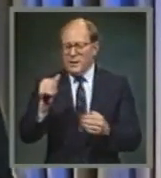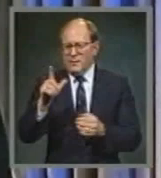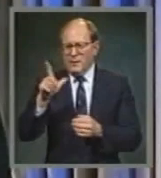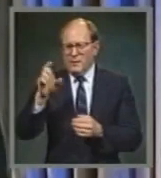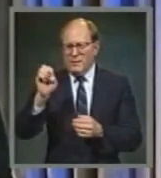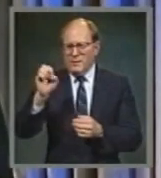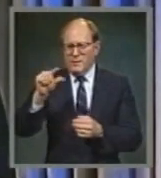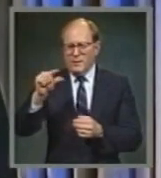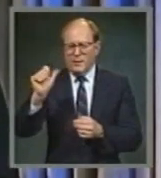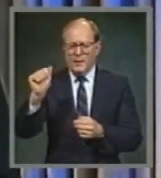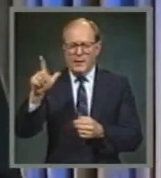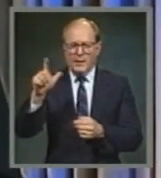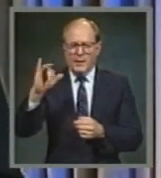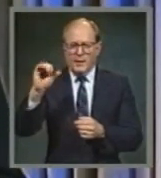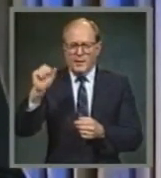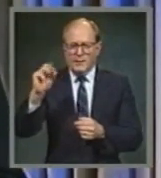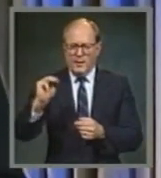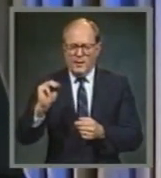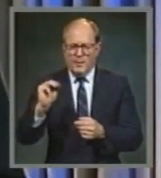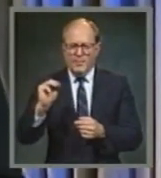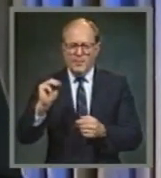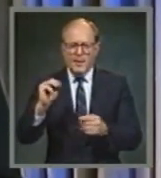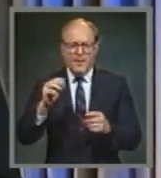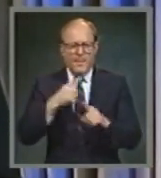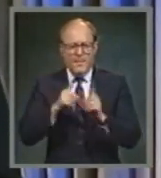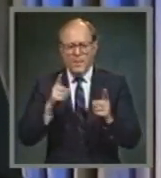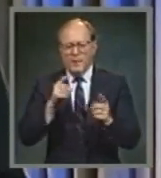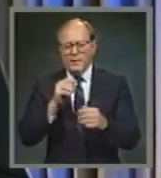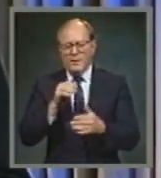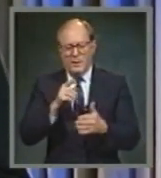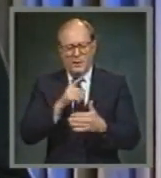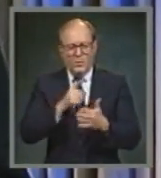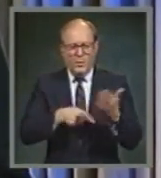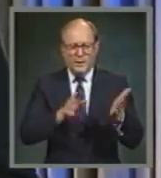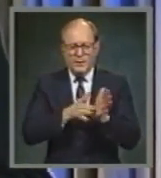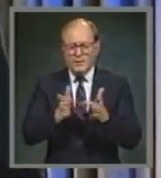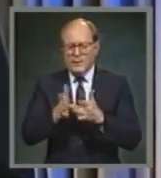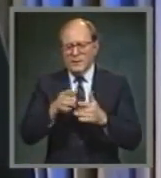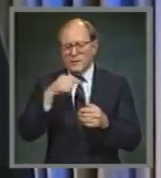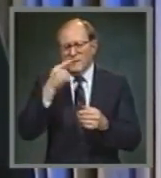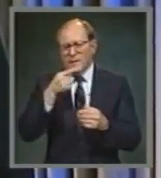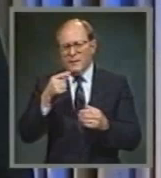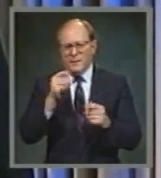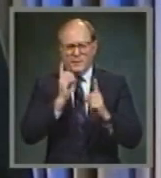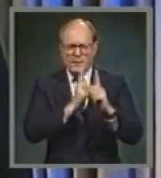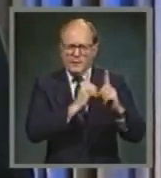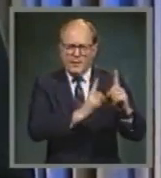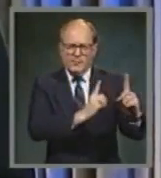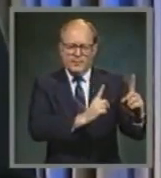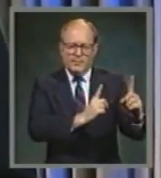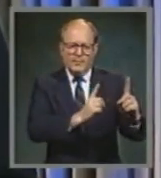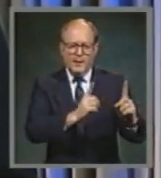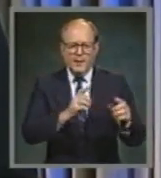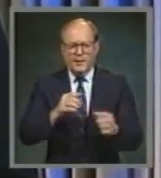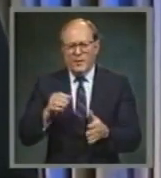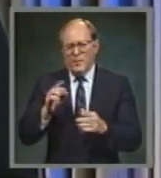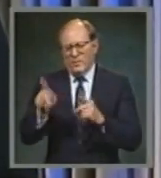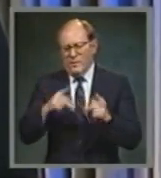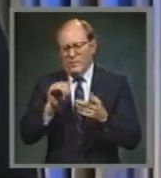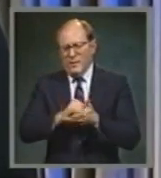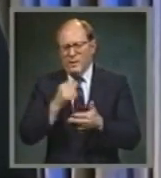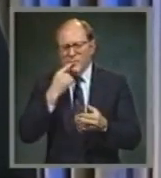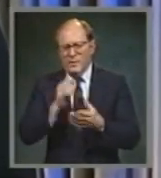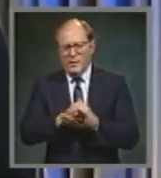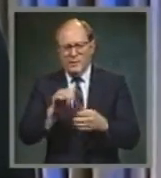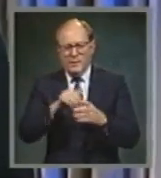It's what Jesus Himself calls discipleship. To those Jews which believed on Him, He said, If you continue